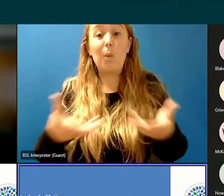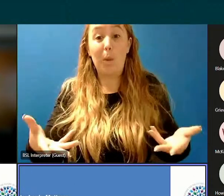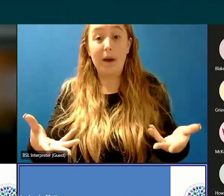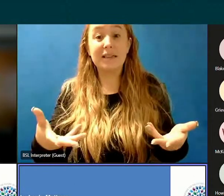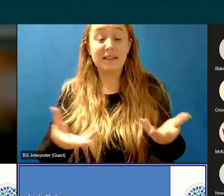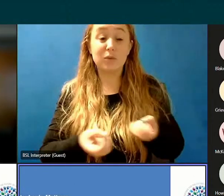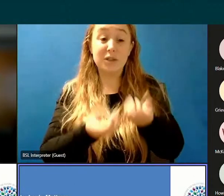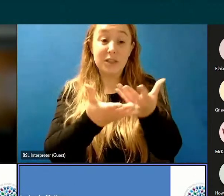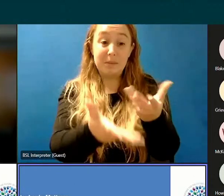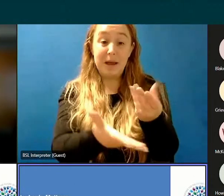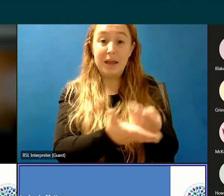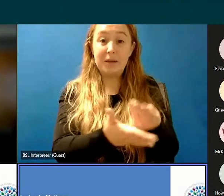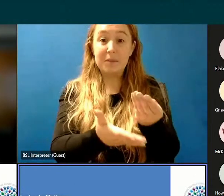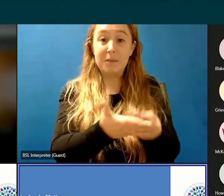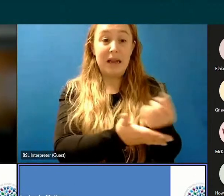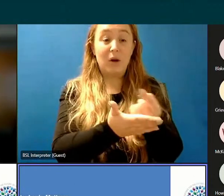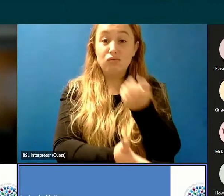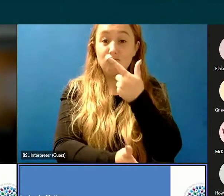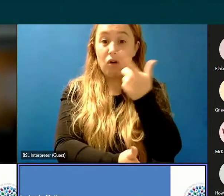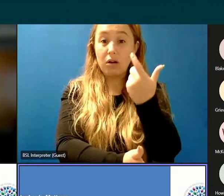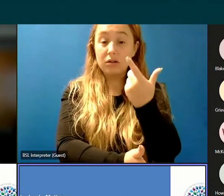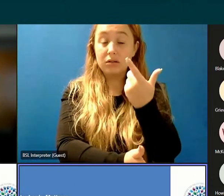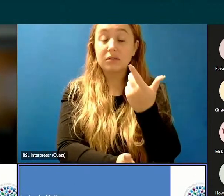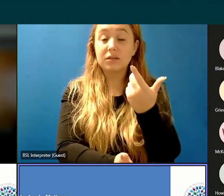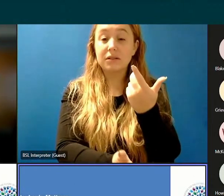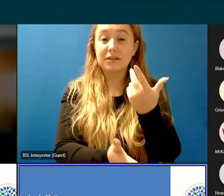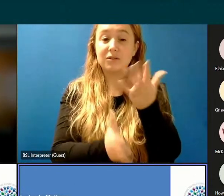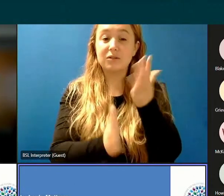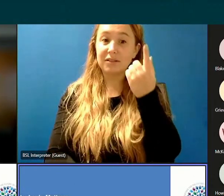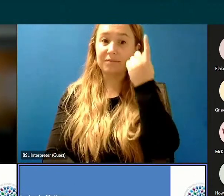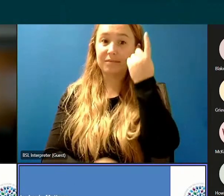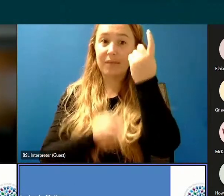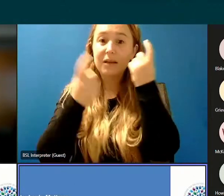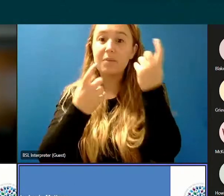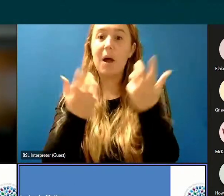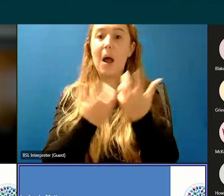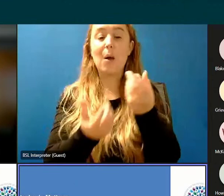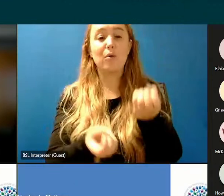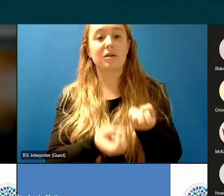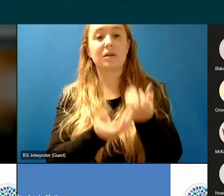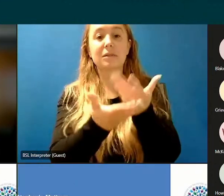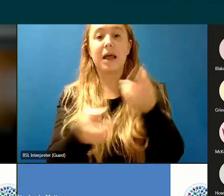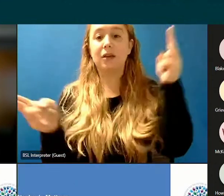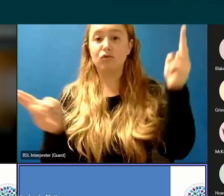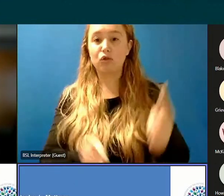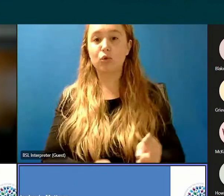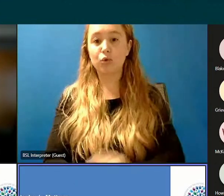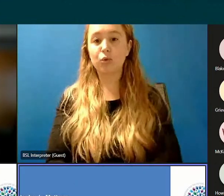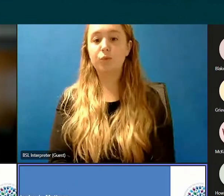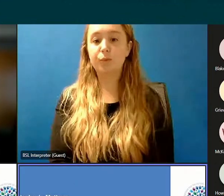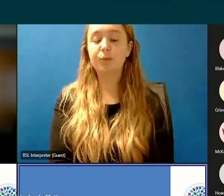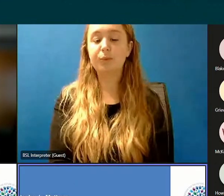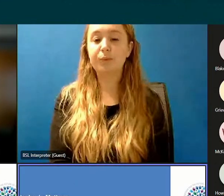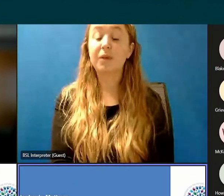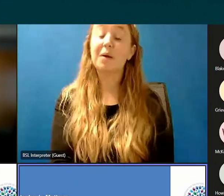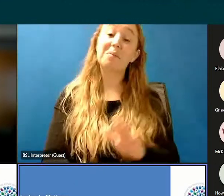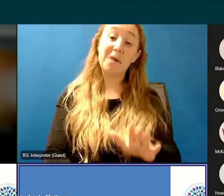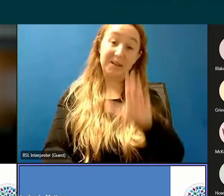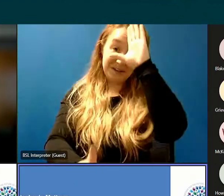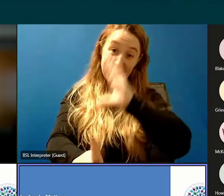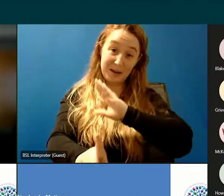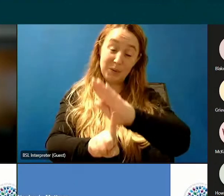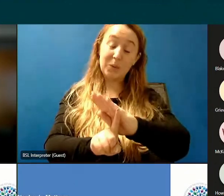drugs, and we do need to look closely at how we can reduce that spend. But reassuring you that people